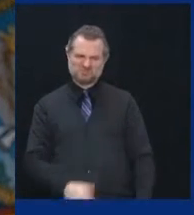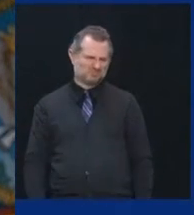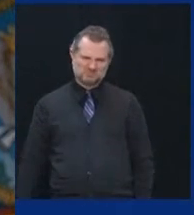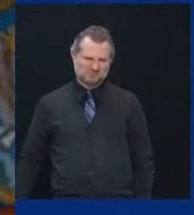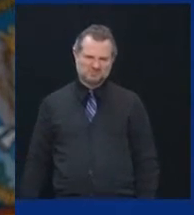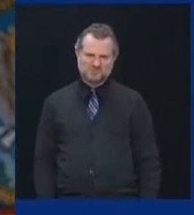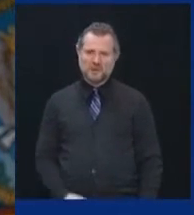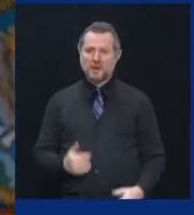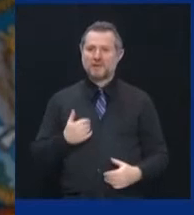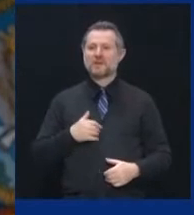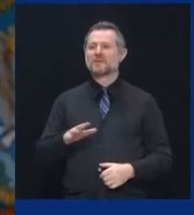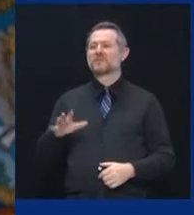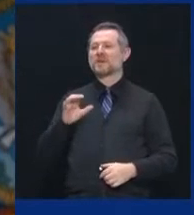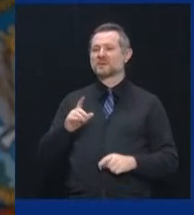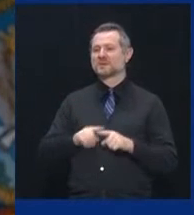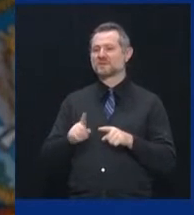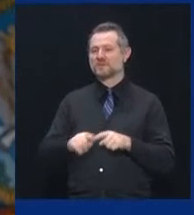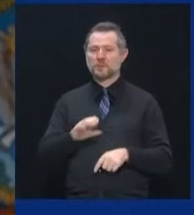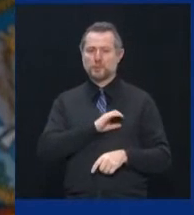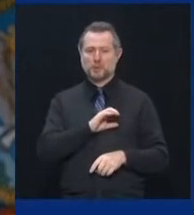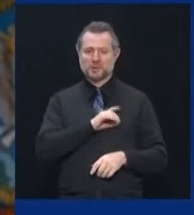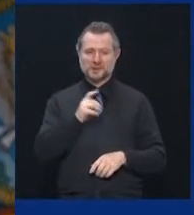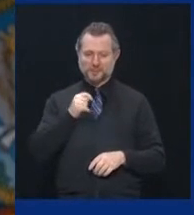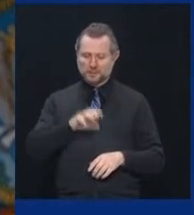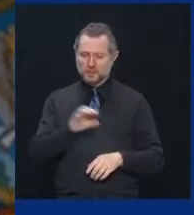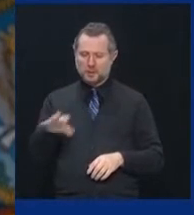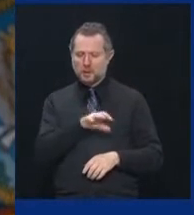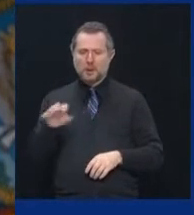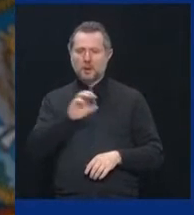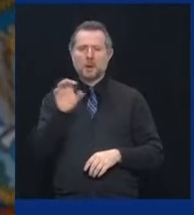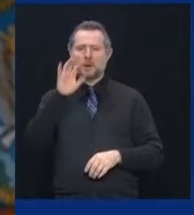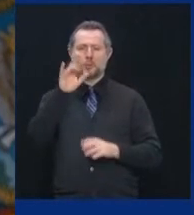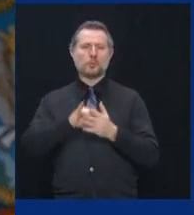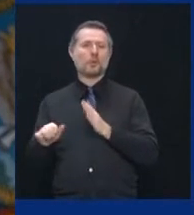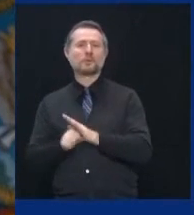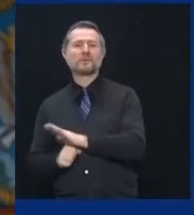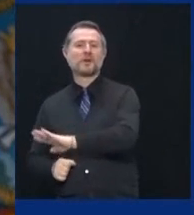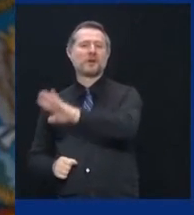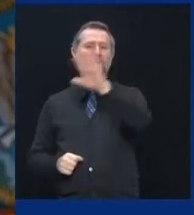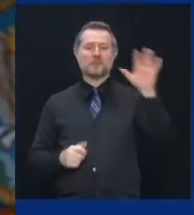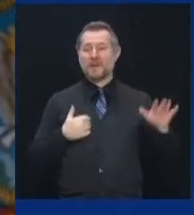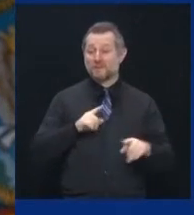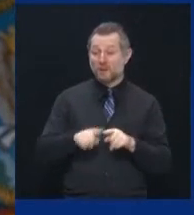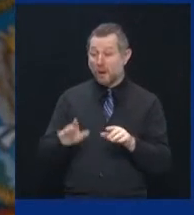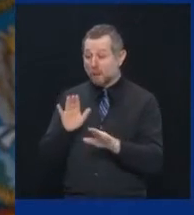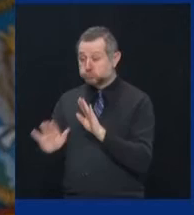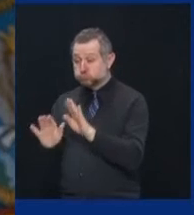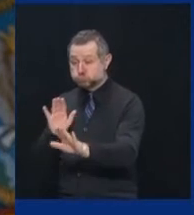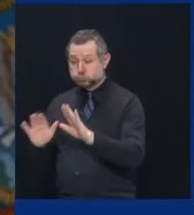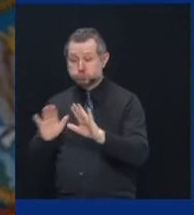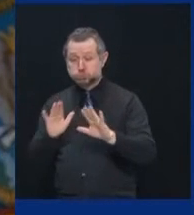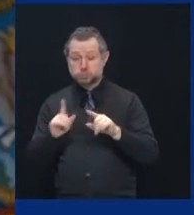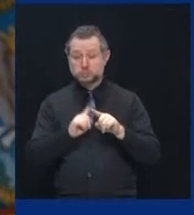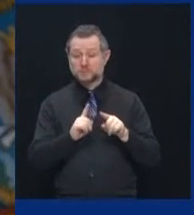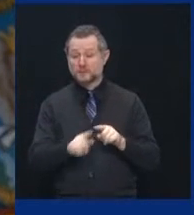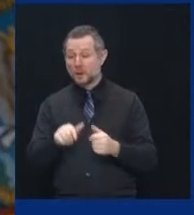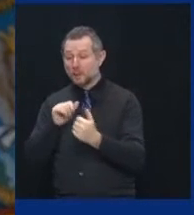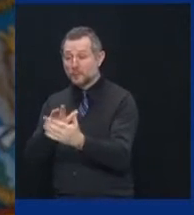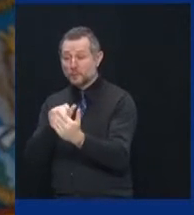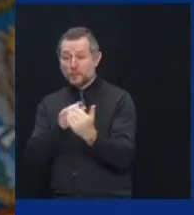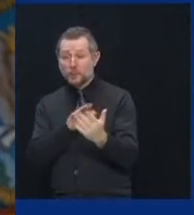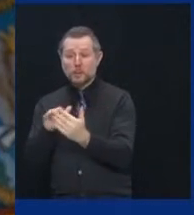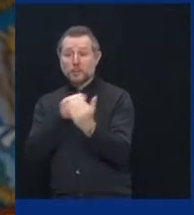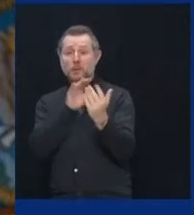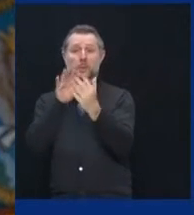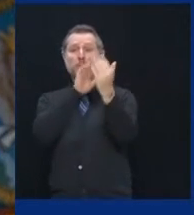police departments in New York, and each one must develop an approach that works for them. Now, I have